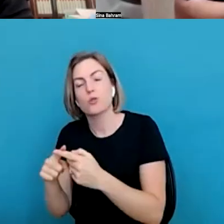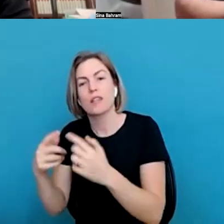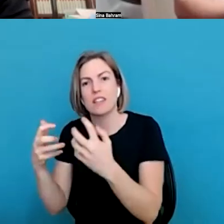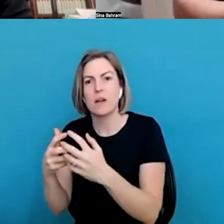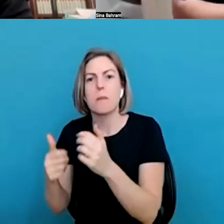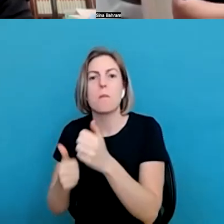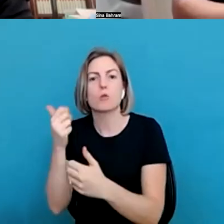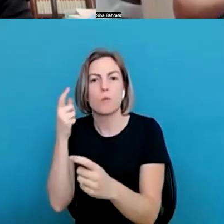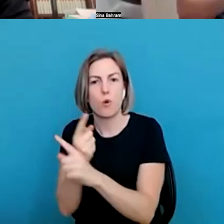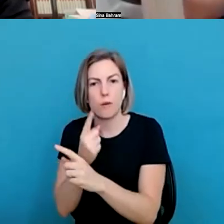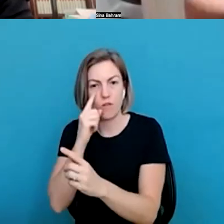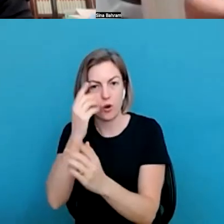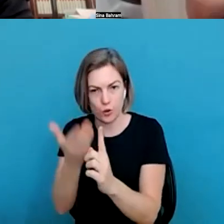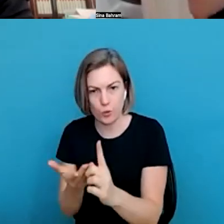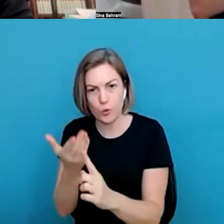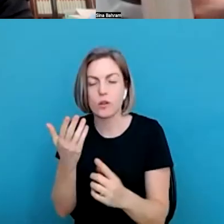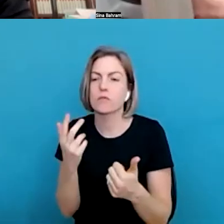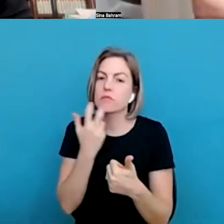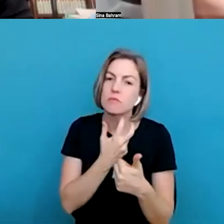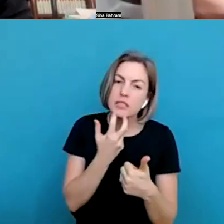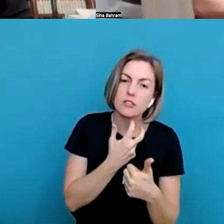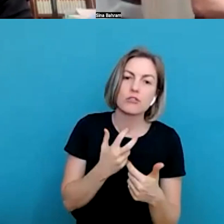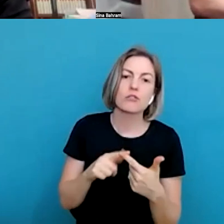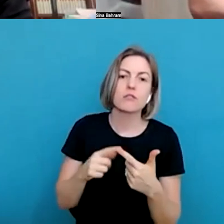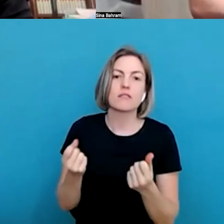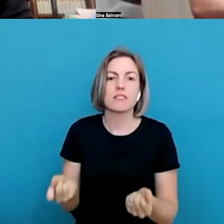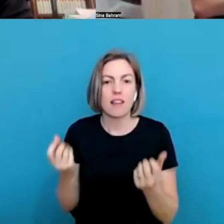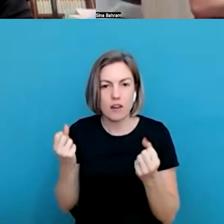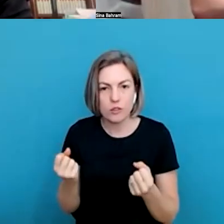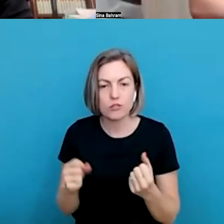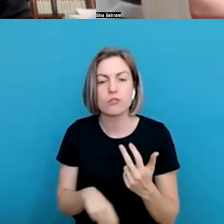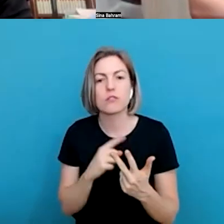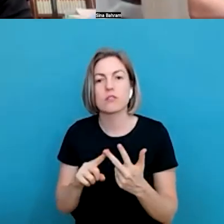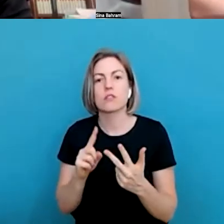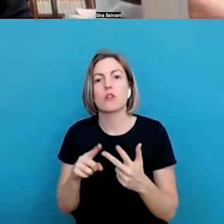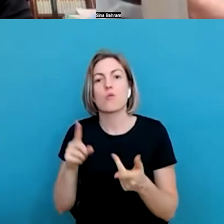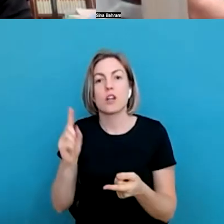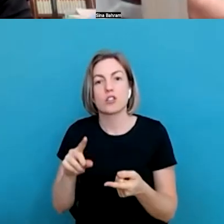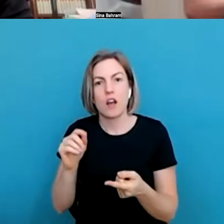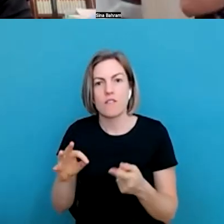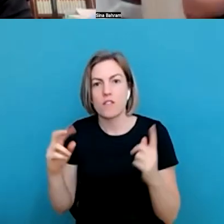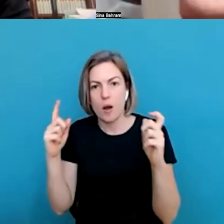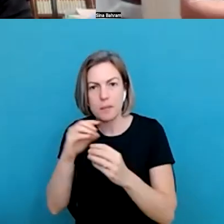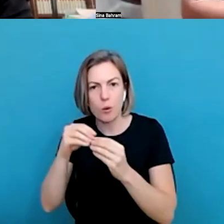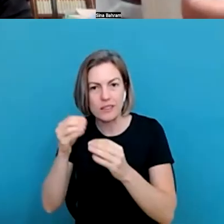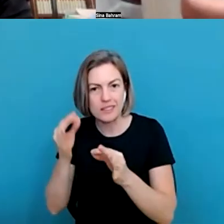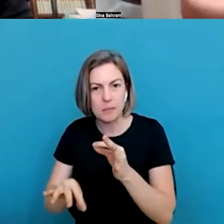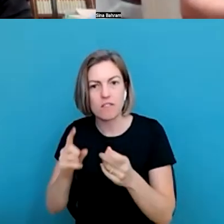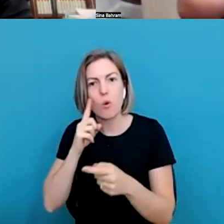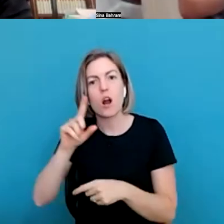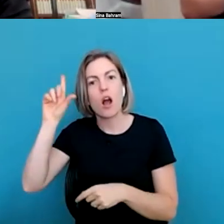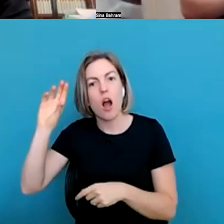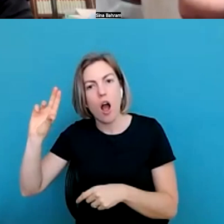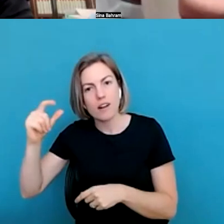appropriate for you, right? Whether that's speech, whether that's sign language, whether that is reduction of complexity for cognitive